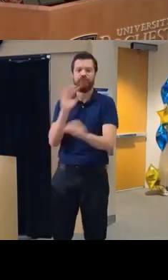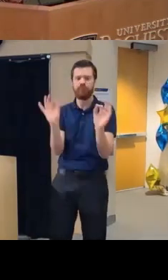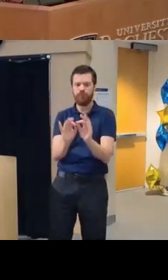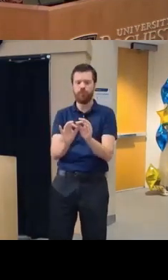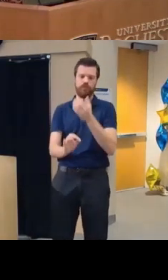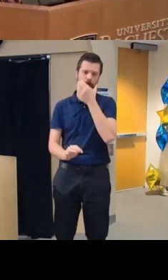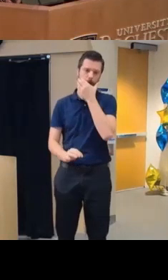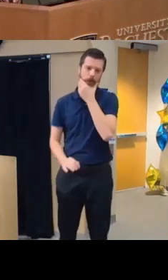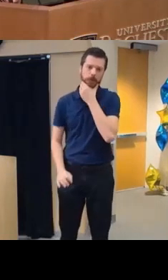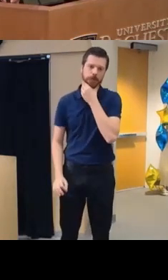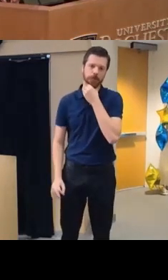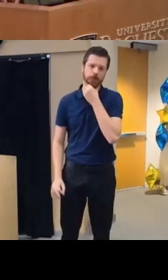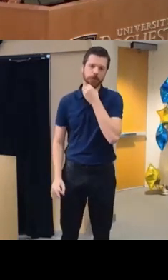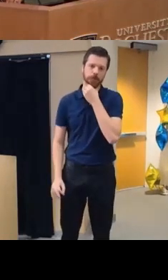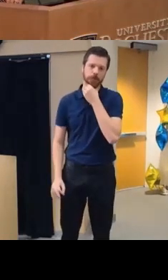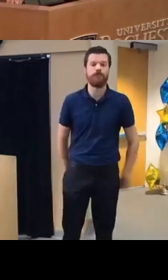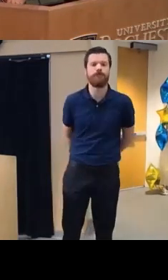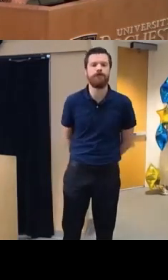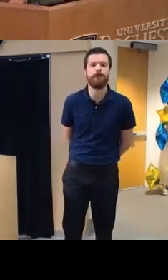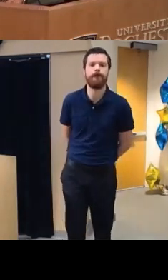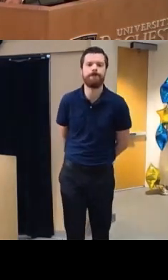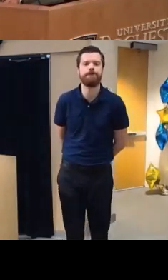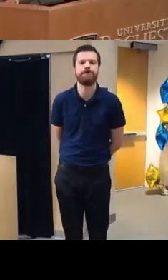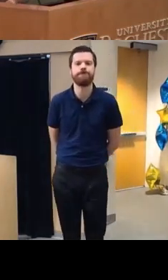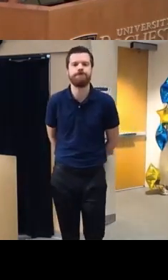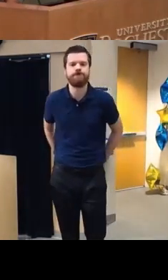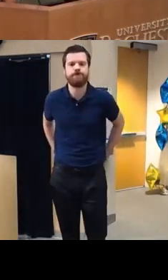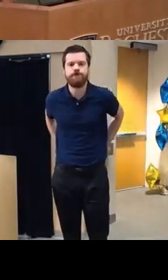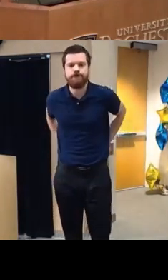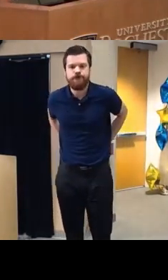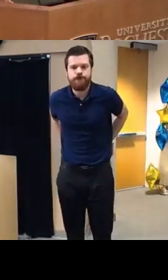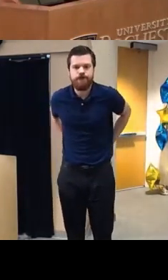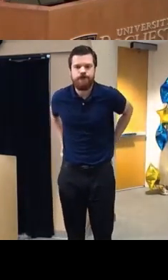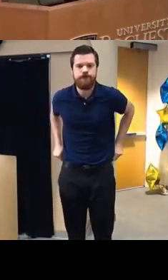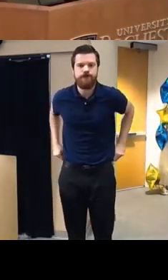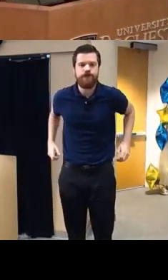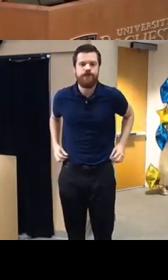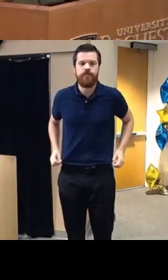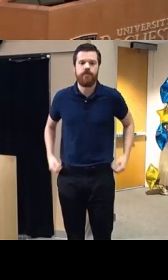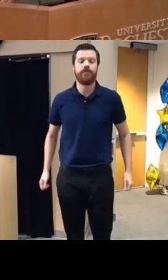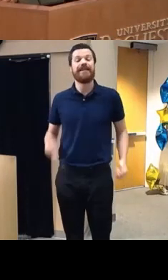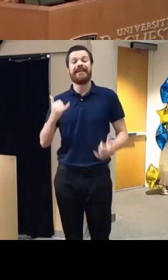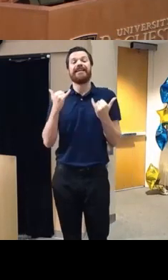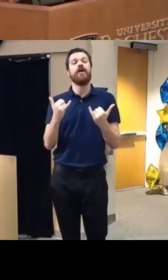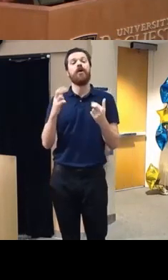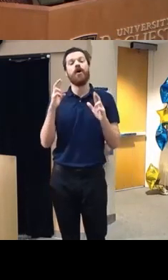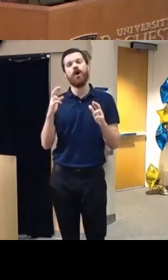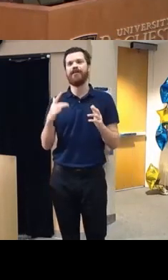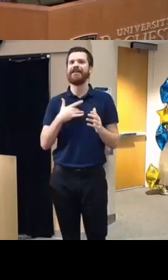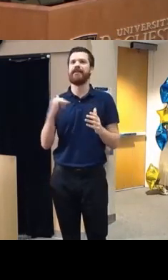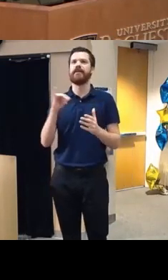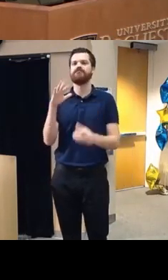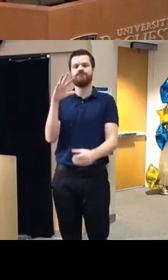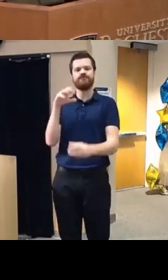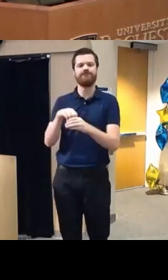important. Okay, so let's take a hopefully engaging tour